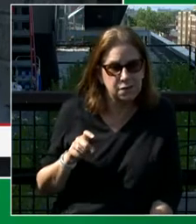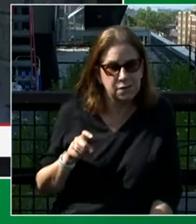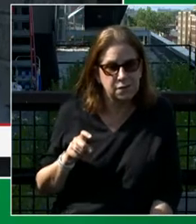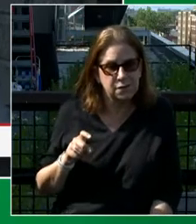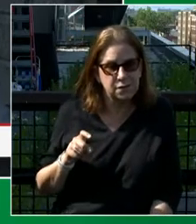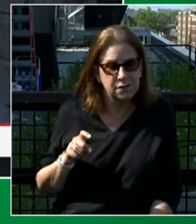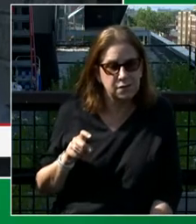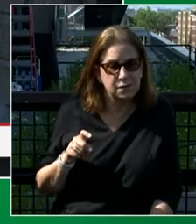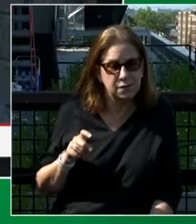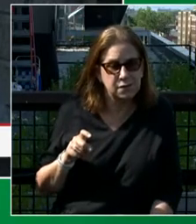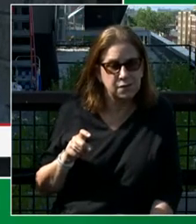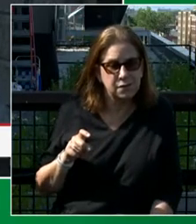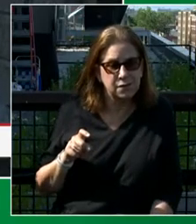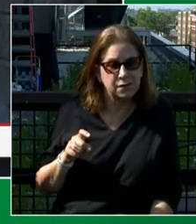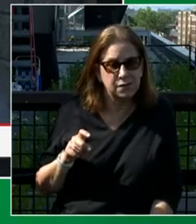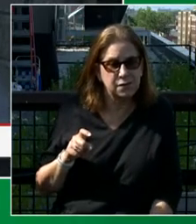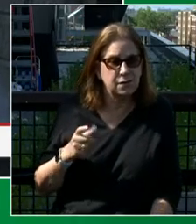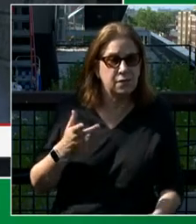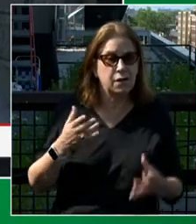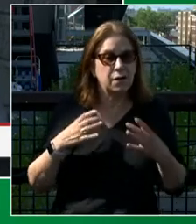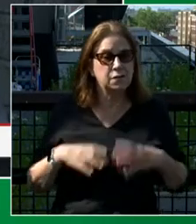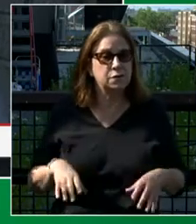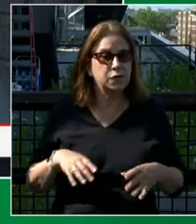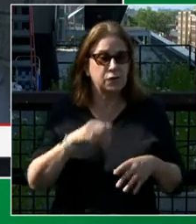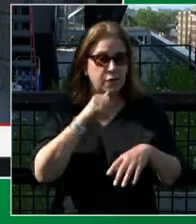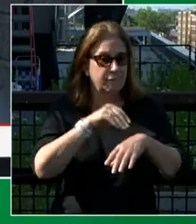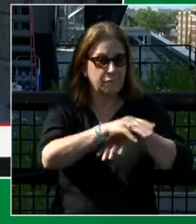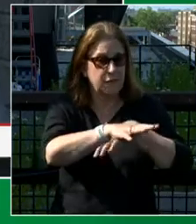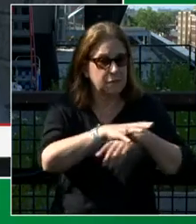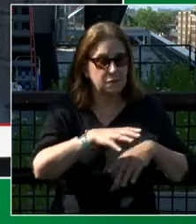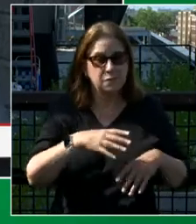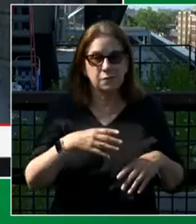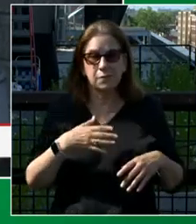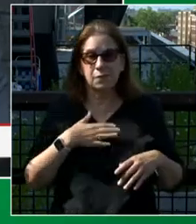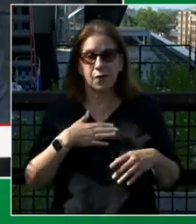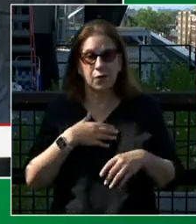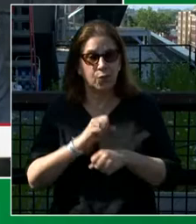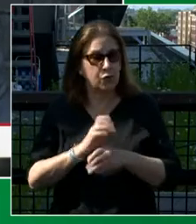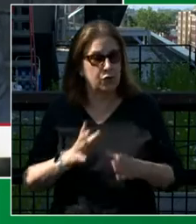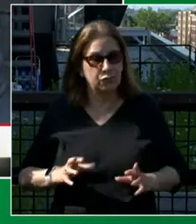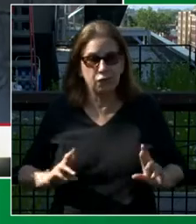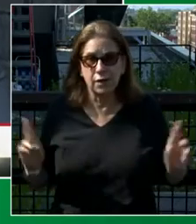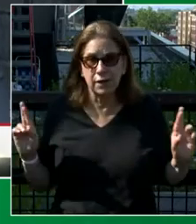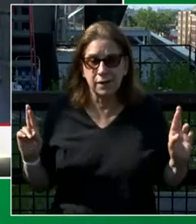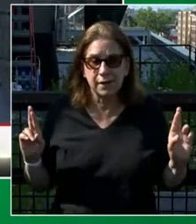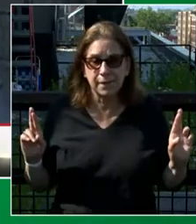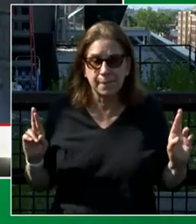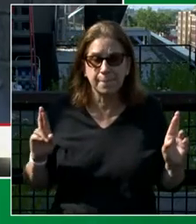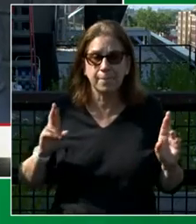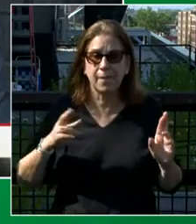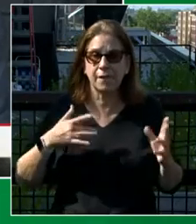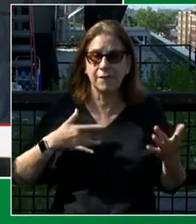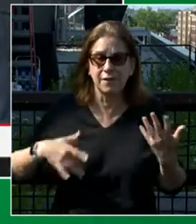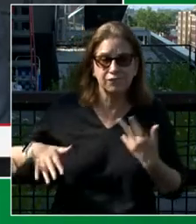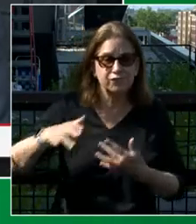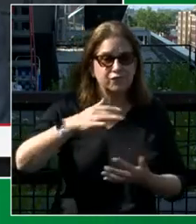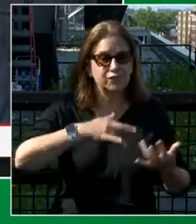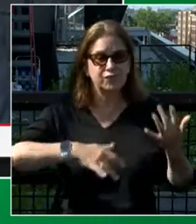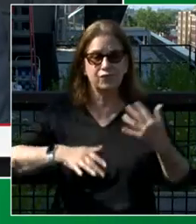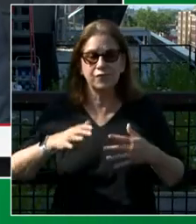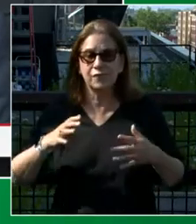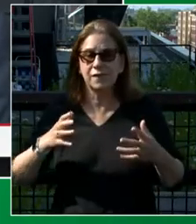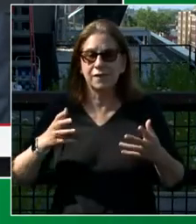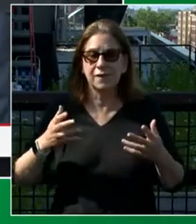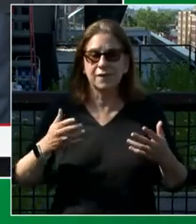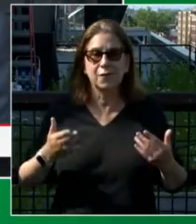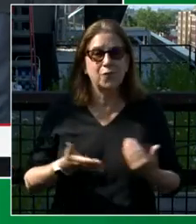is energized, and most importantly, that they're getting out, they're socializing, they're experiencing life the way we used to experience. So